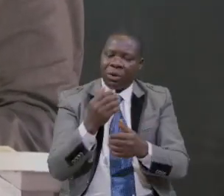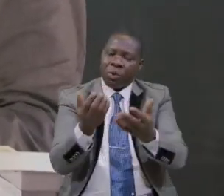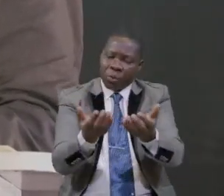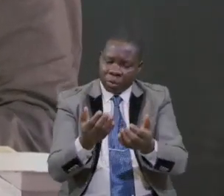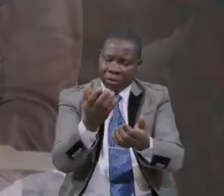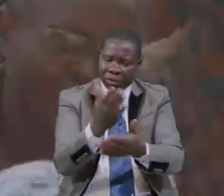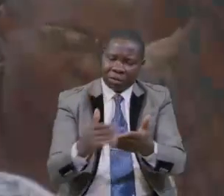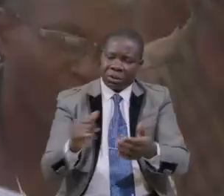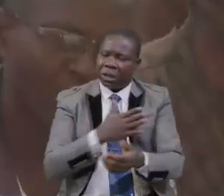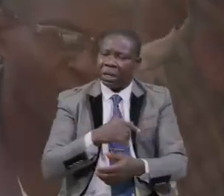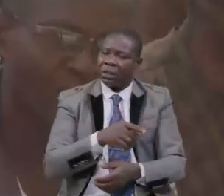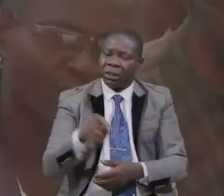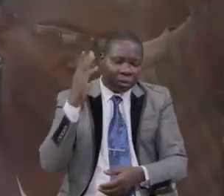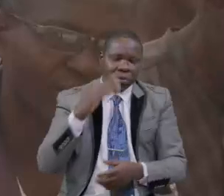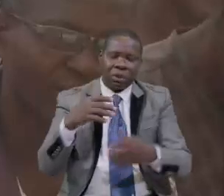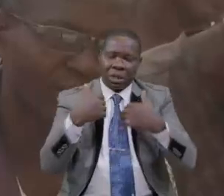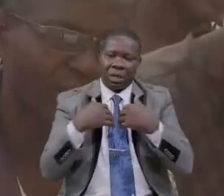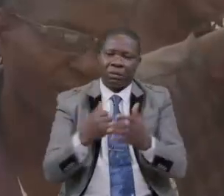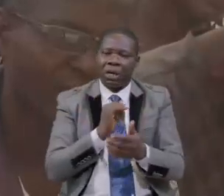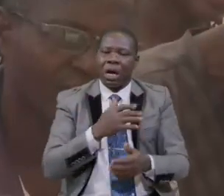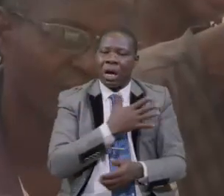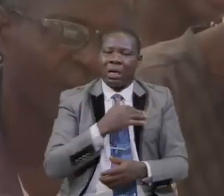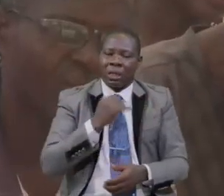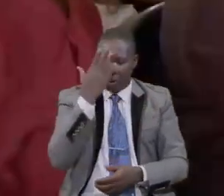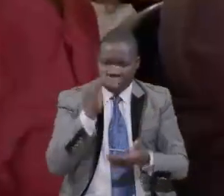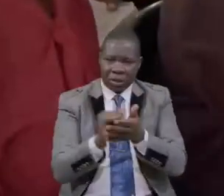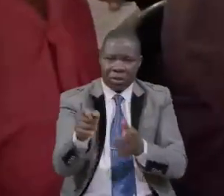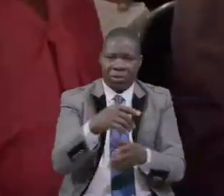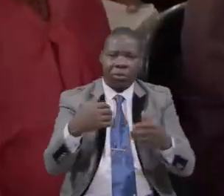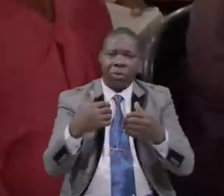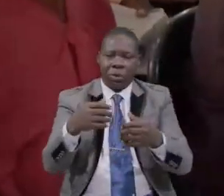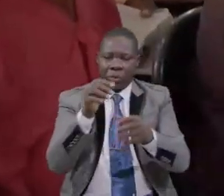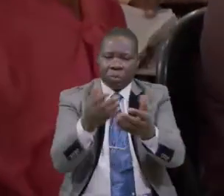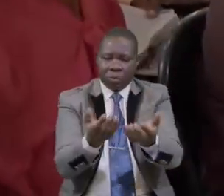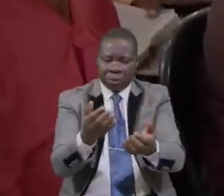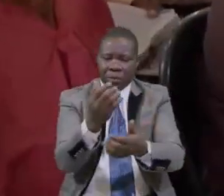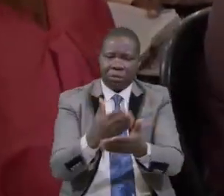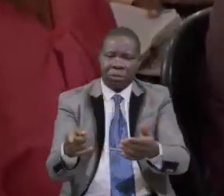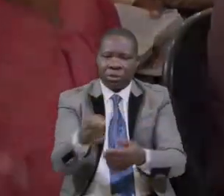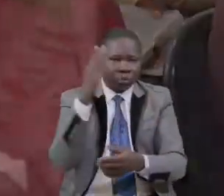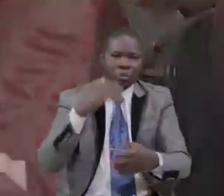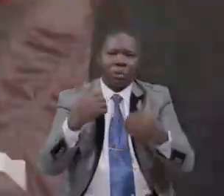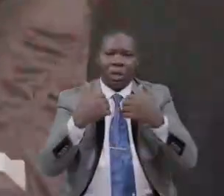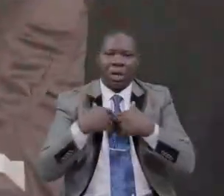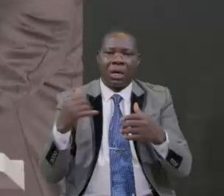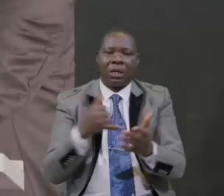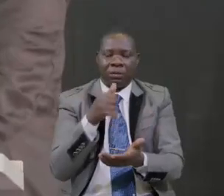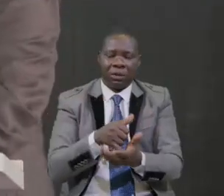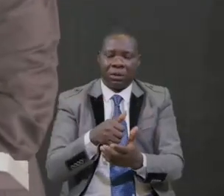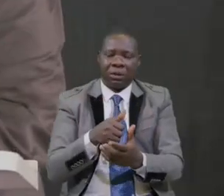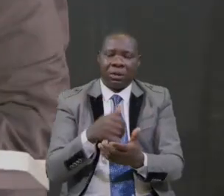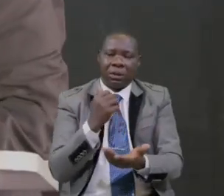want something. You are going to get it. So in verse 9, it came to